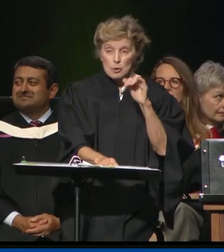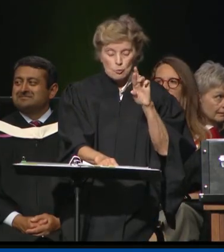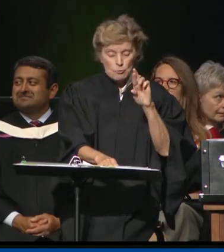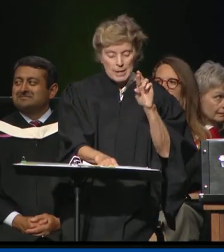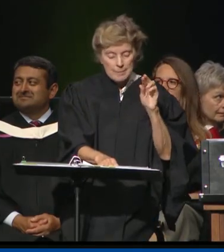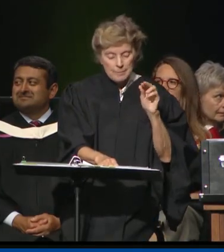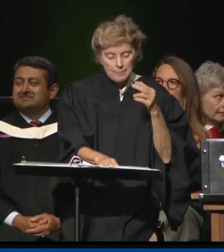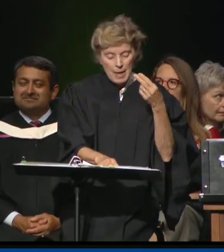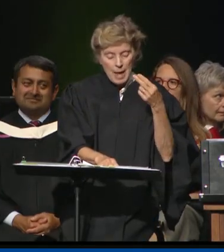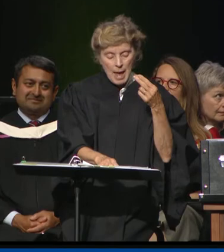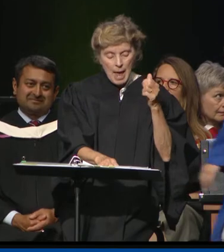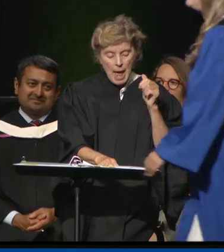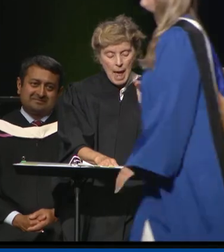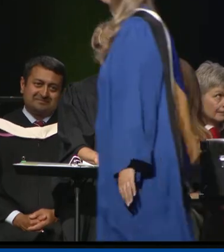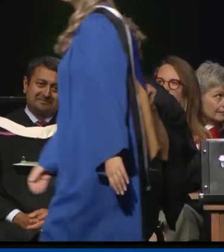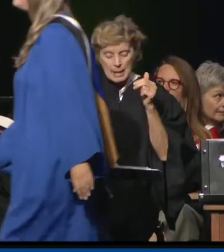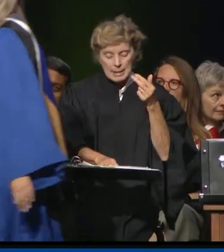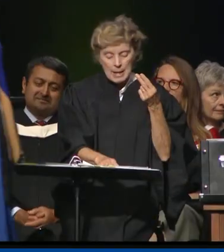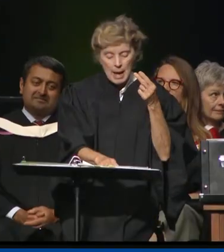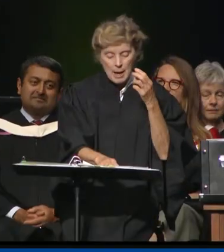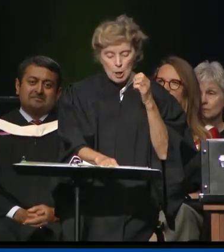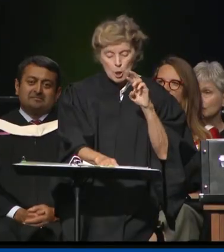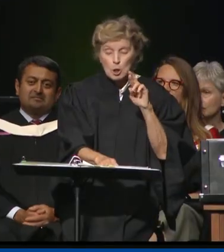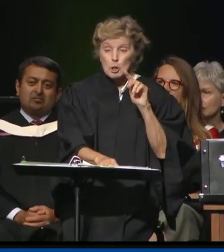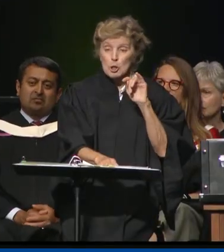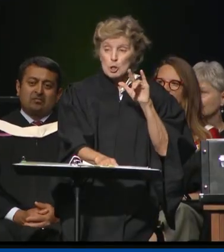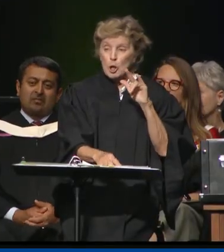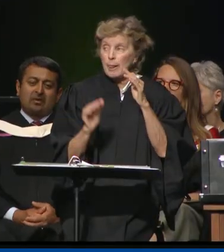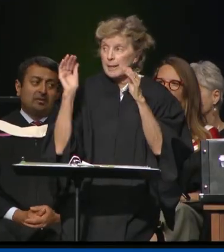Hannah Ertel, with distinction.